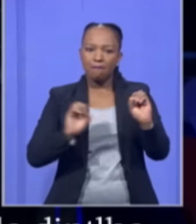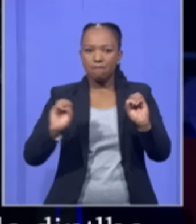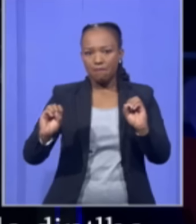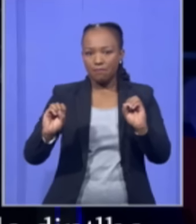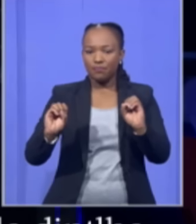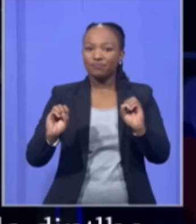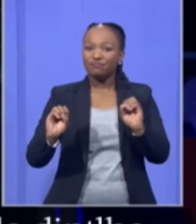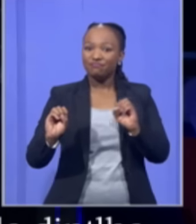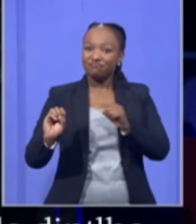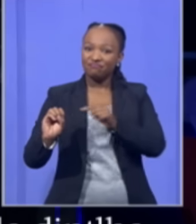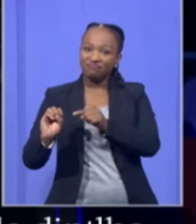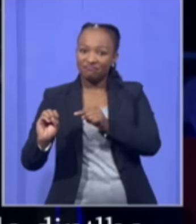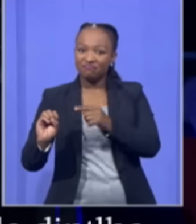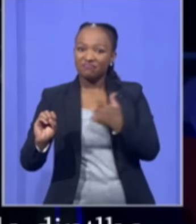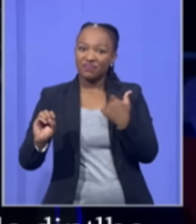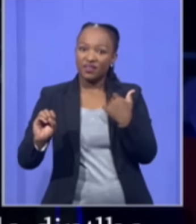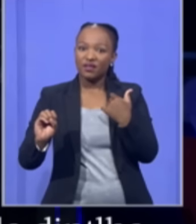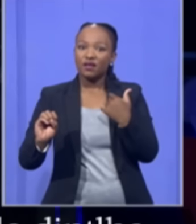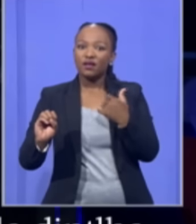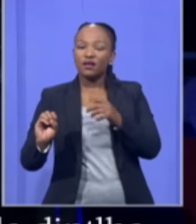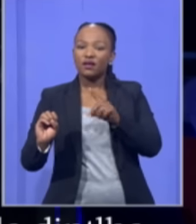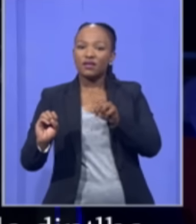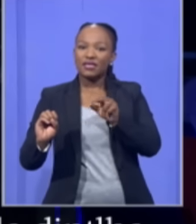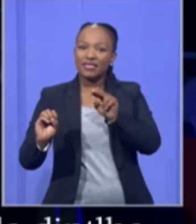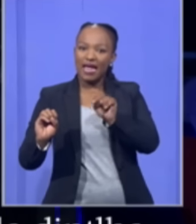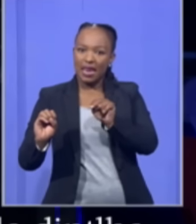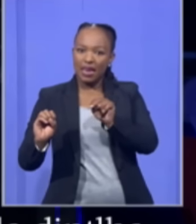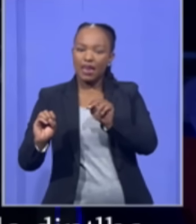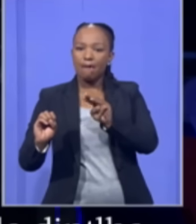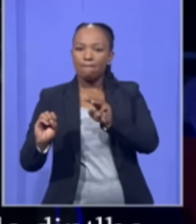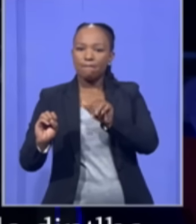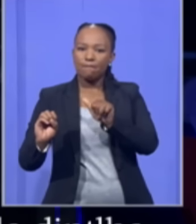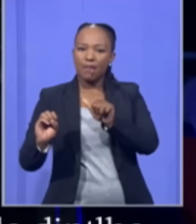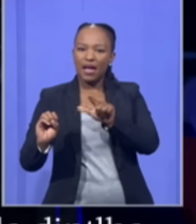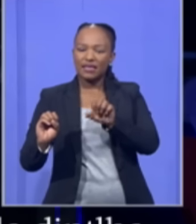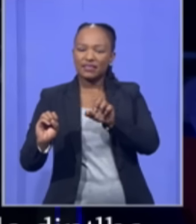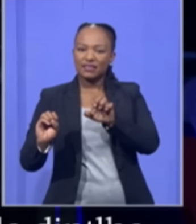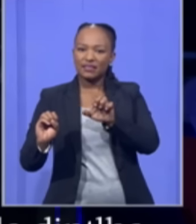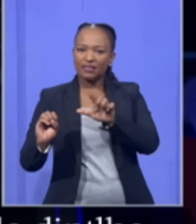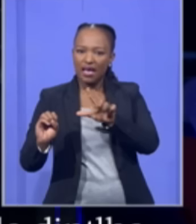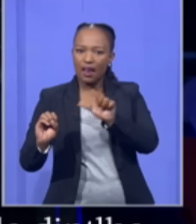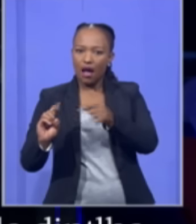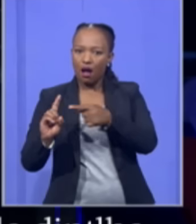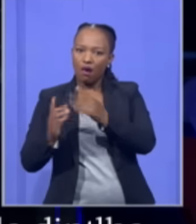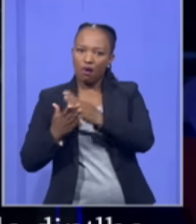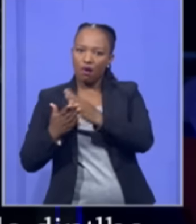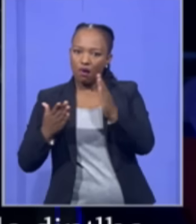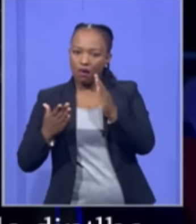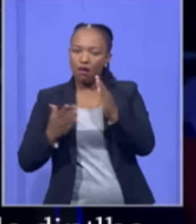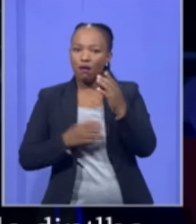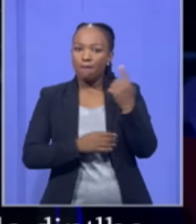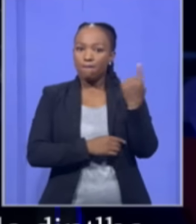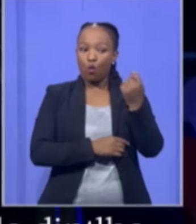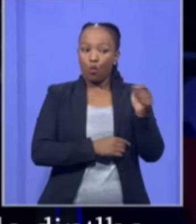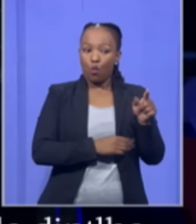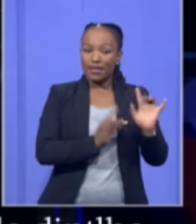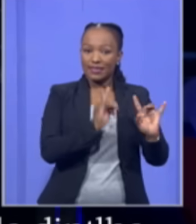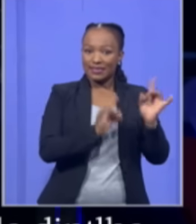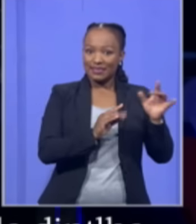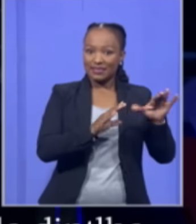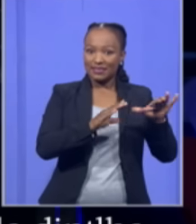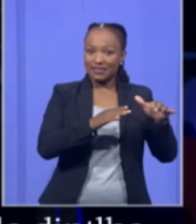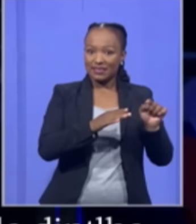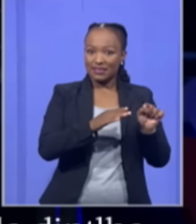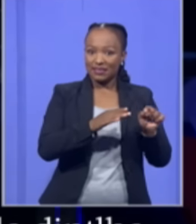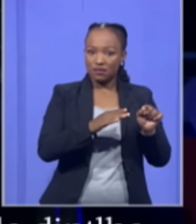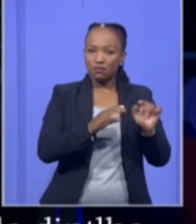Gallants e sa tswa leleka mokwetlisi Dan Malesela mme e maemong a tlase haholo lokong ya Betway Premiership, mme Polokwane City